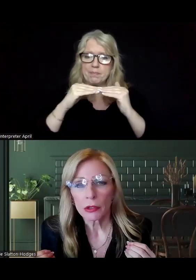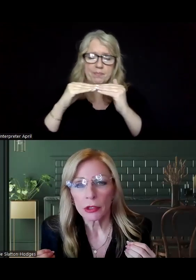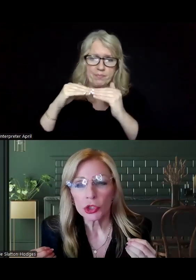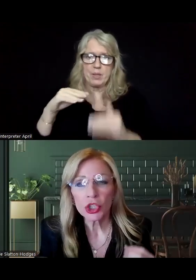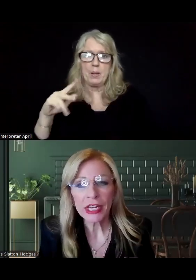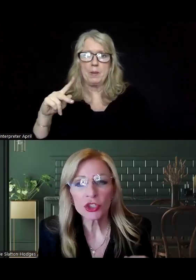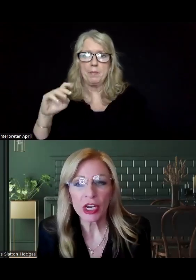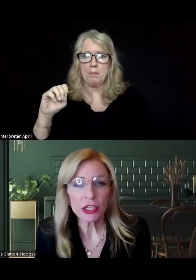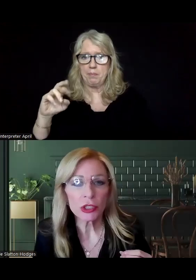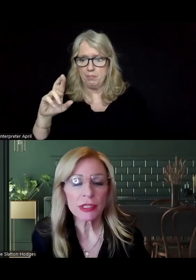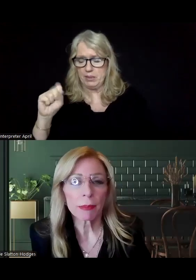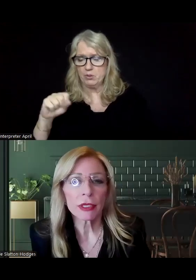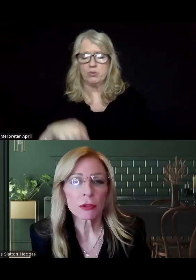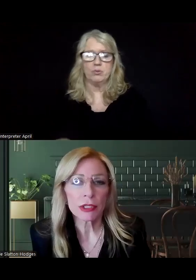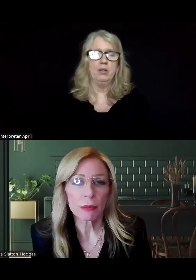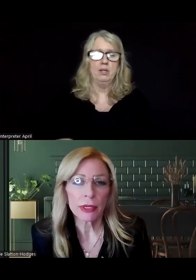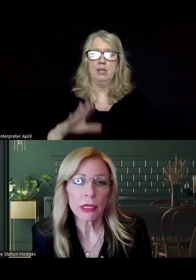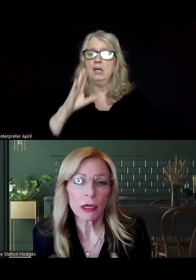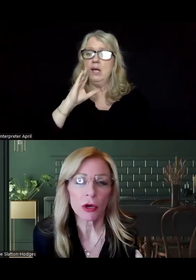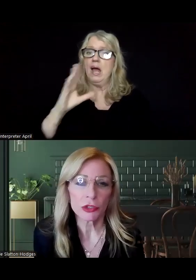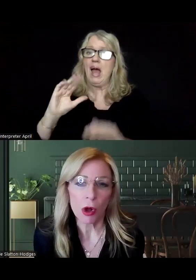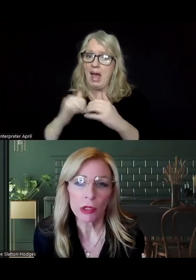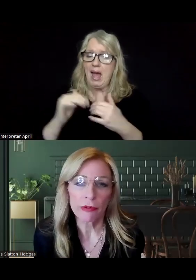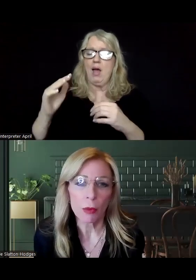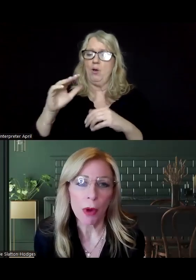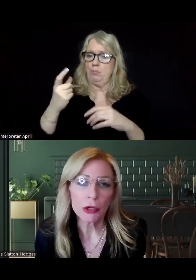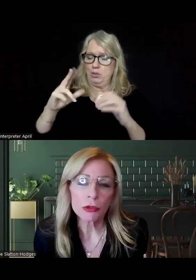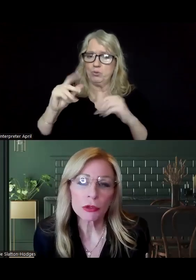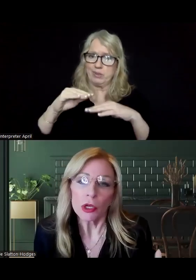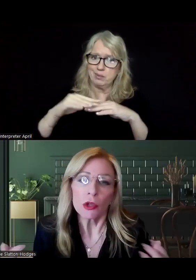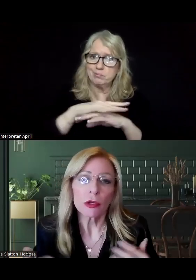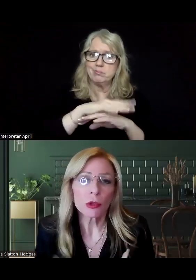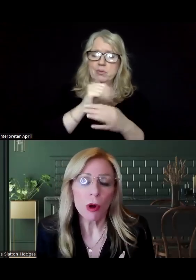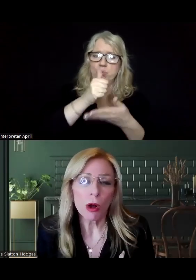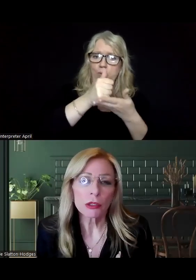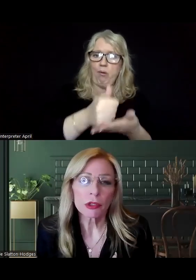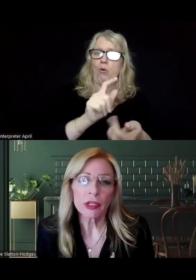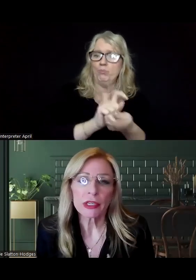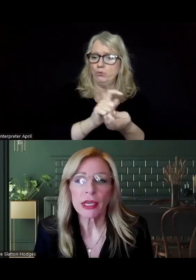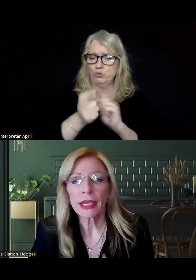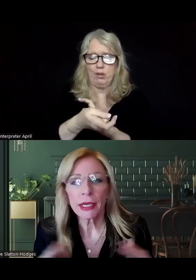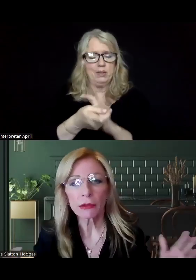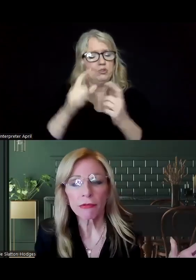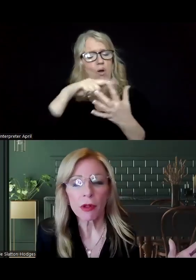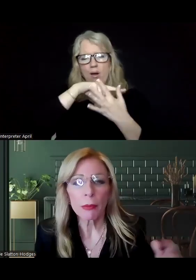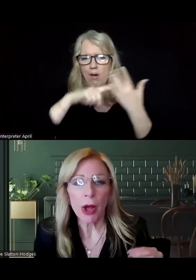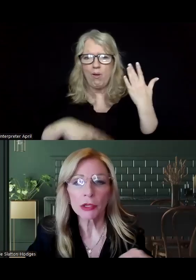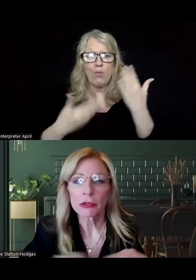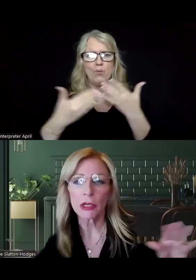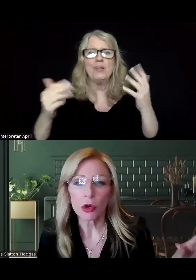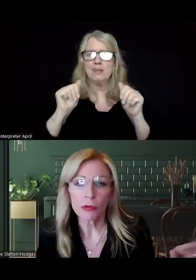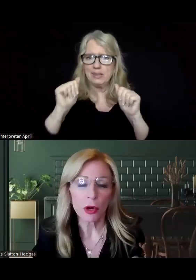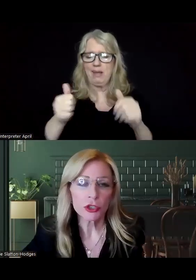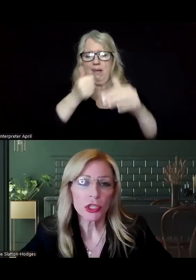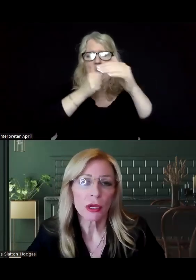change agents that peers can be across all of our models, Those are all of the things that can fall up